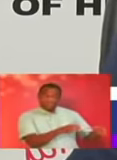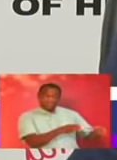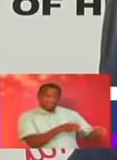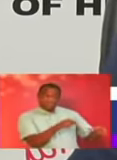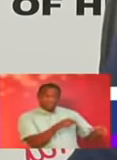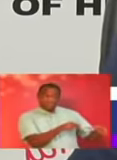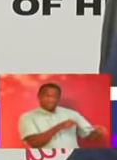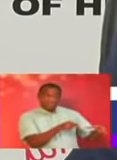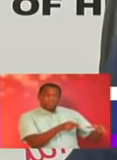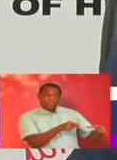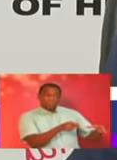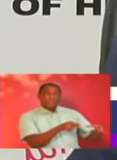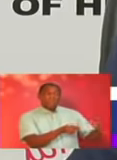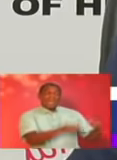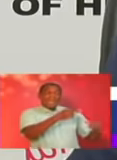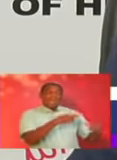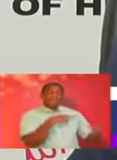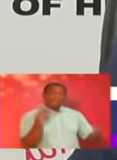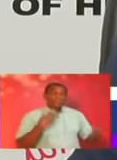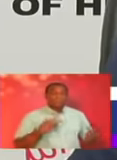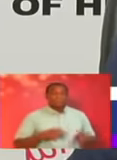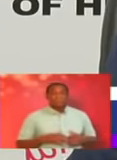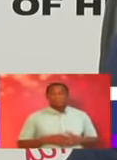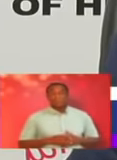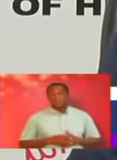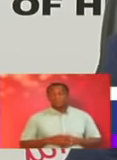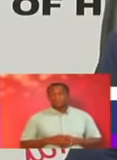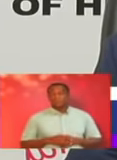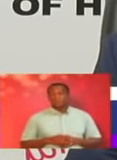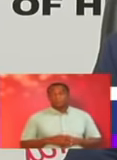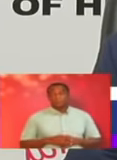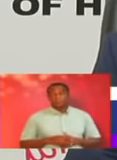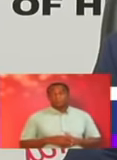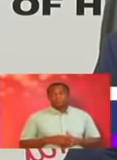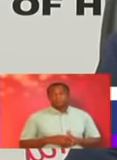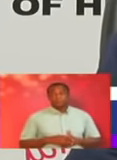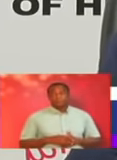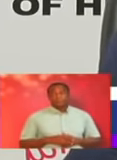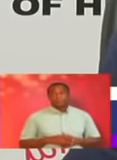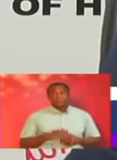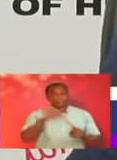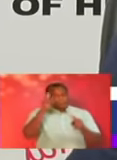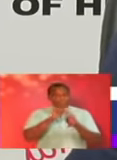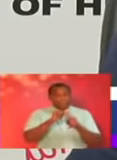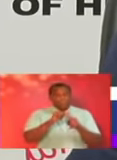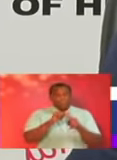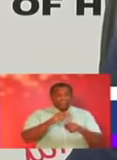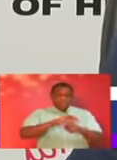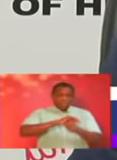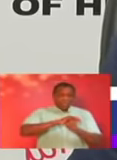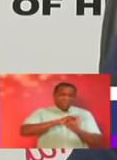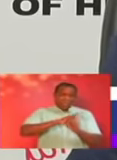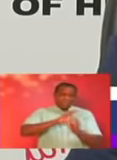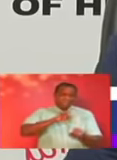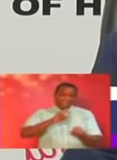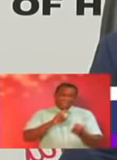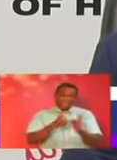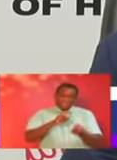will have to maybe, because of the evolving nature of the virus we just spoke about, really have to strengthen